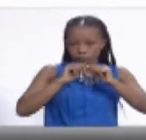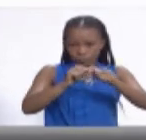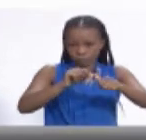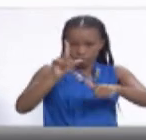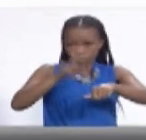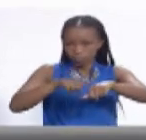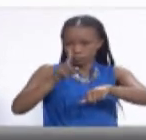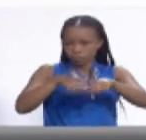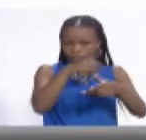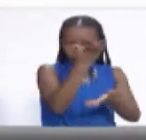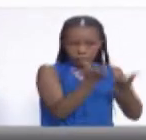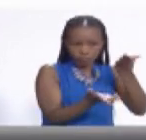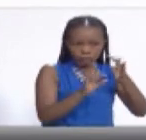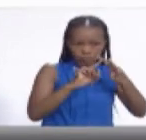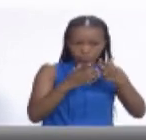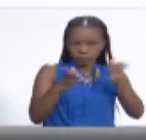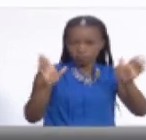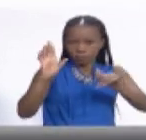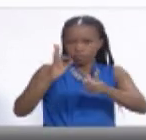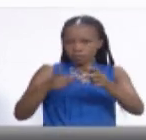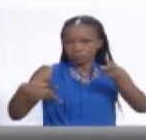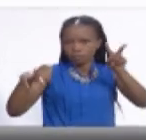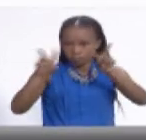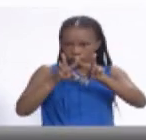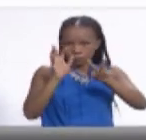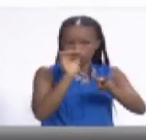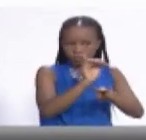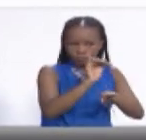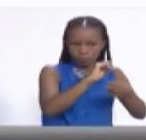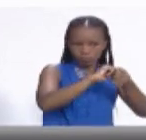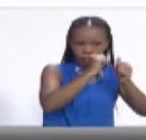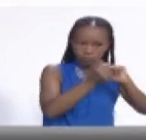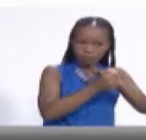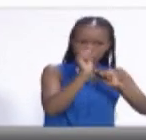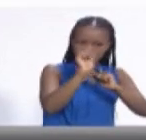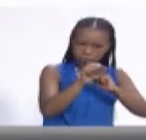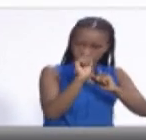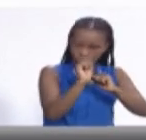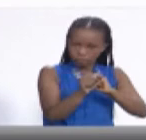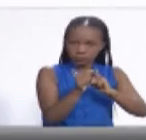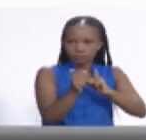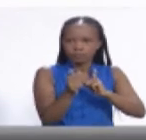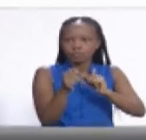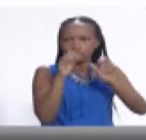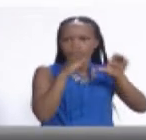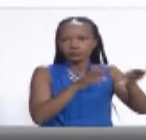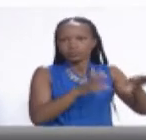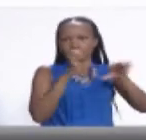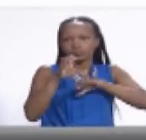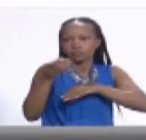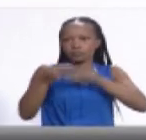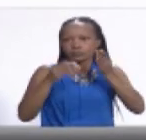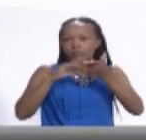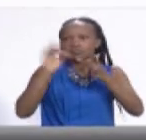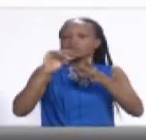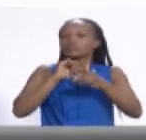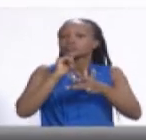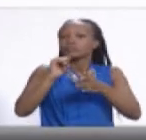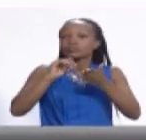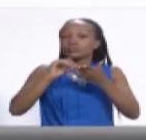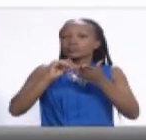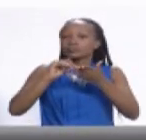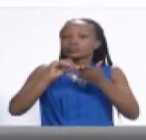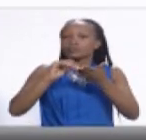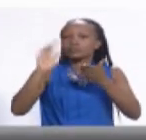session compared to its opening value, the exchange may temporarily halt trading for not more than 30 minutes. Investors